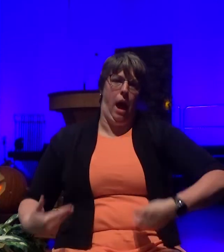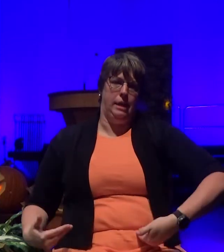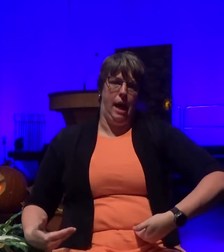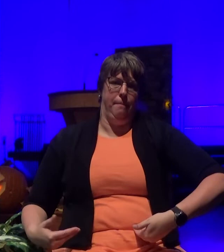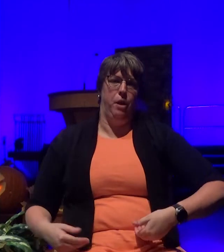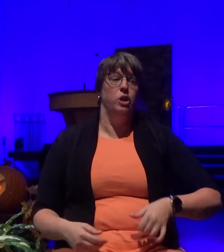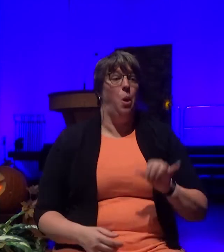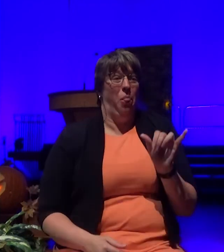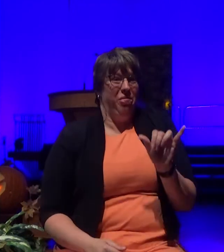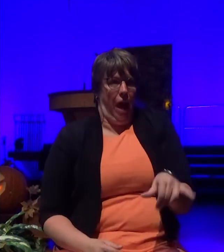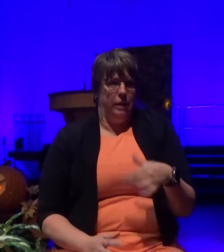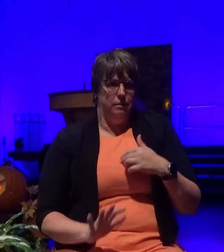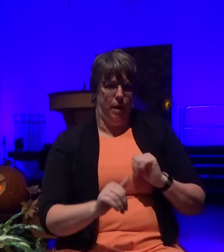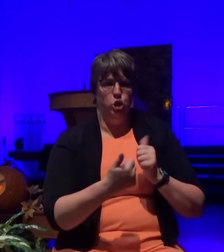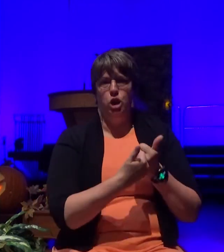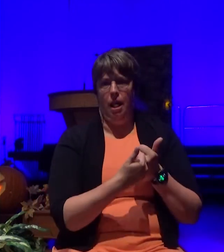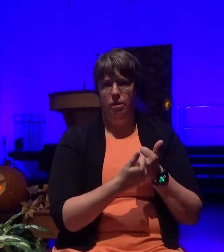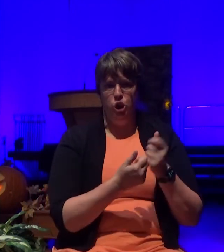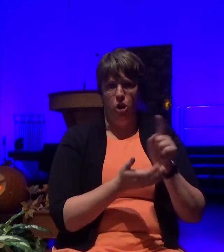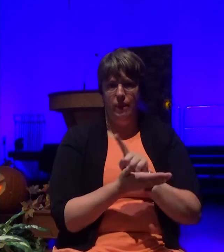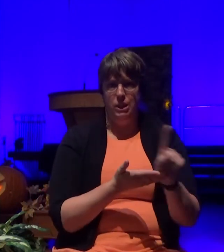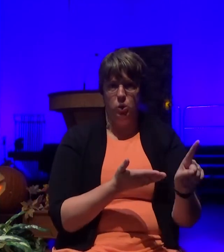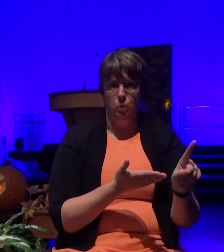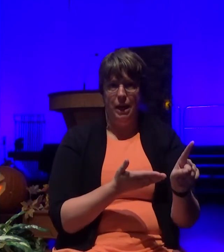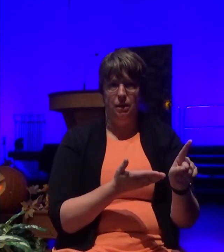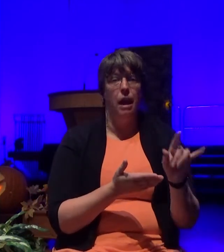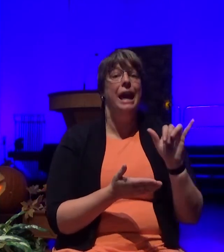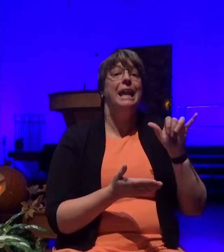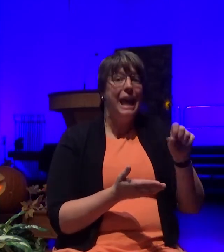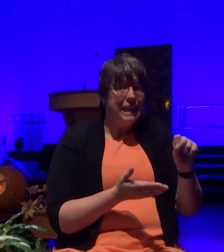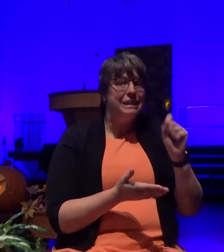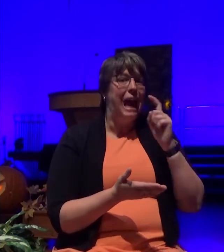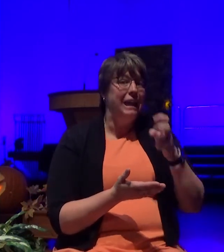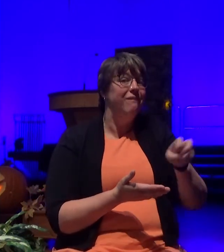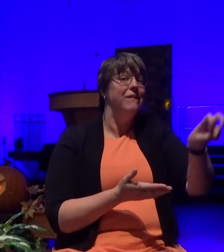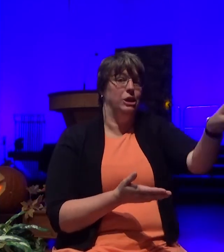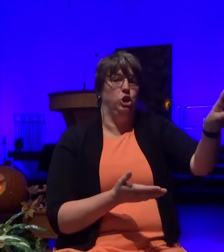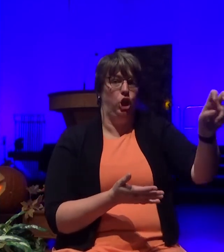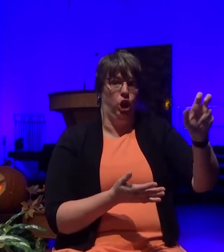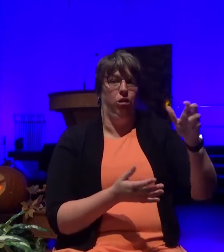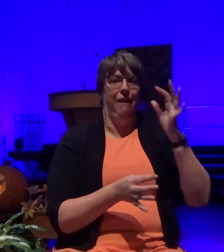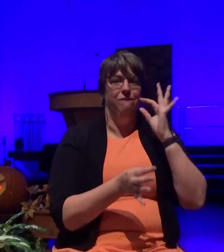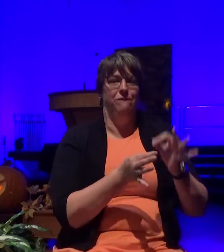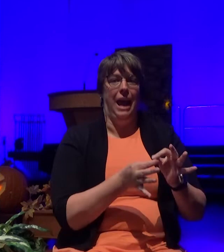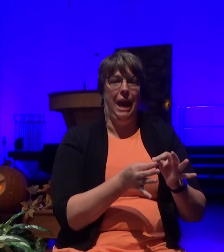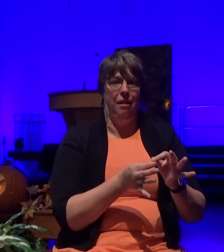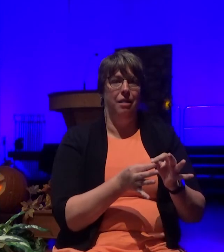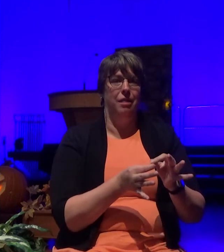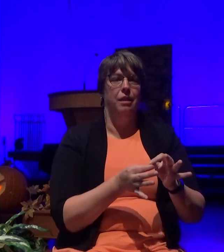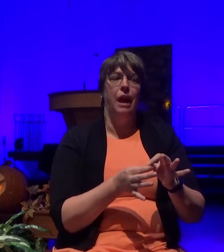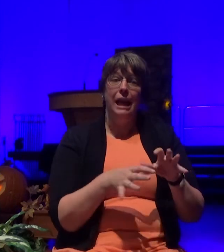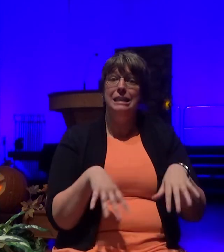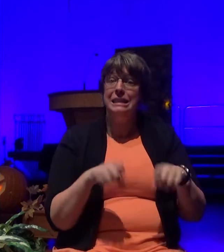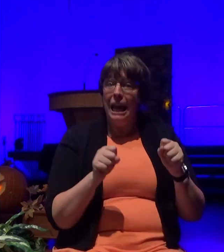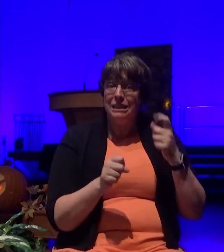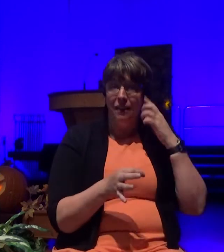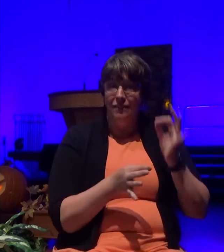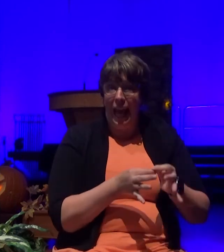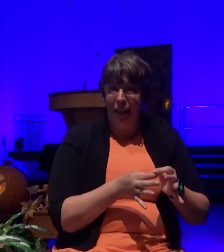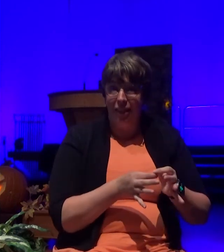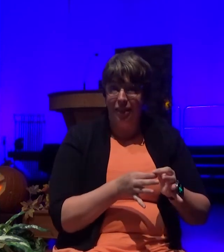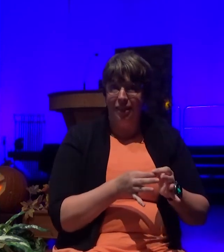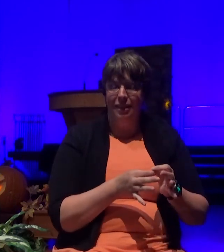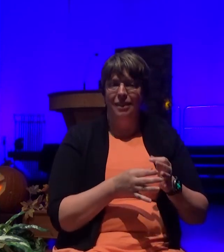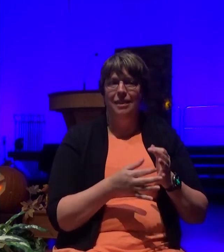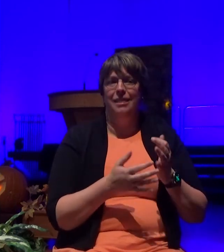our adventure in faith. And it is an adventure in faith. It takes faith in the oneness that connects us all, and it takes faith in the truth of who